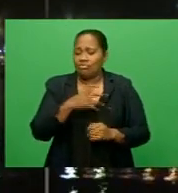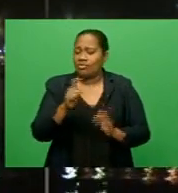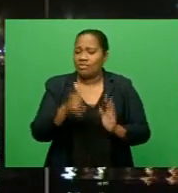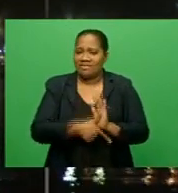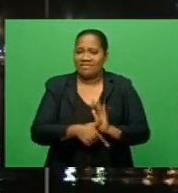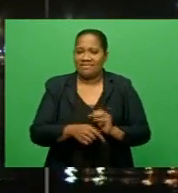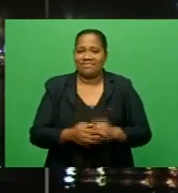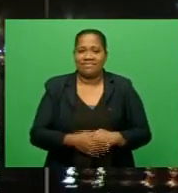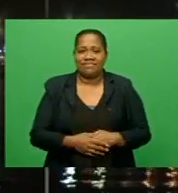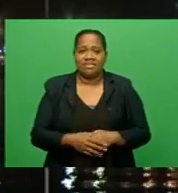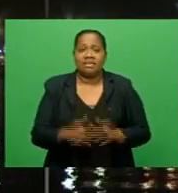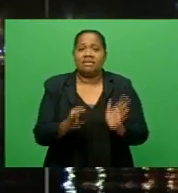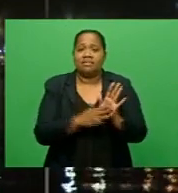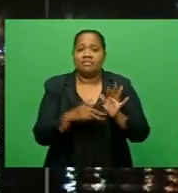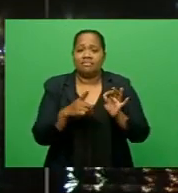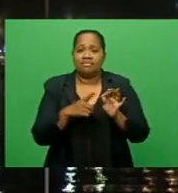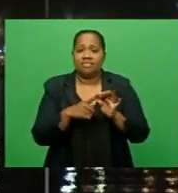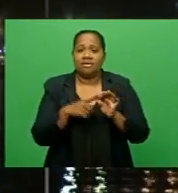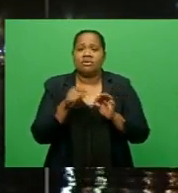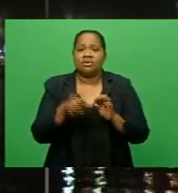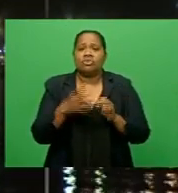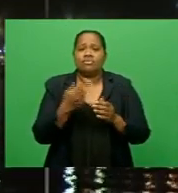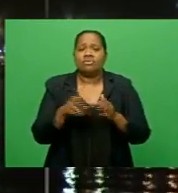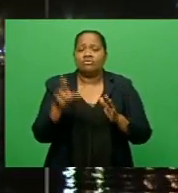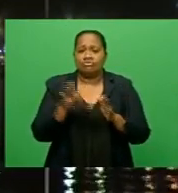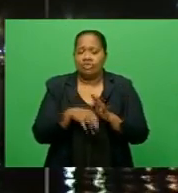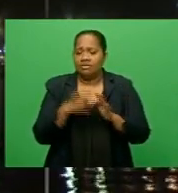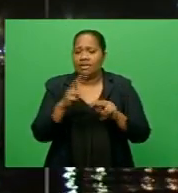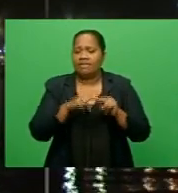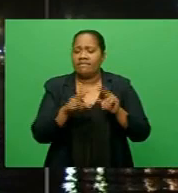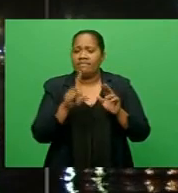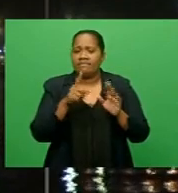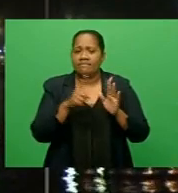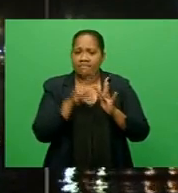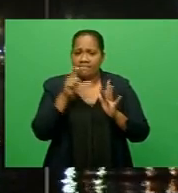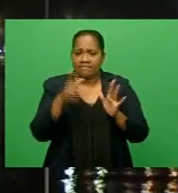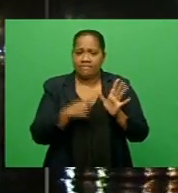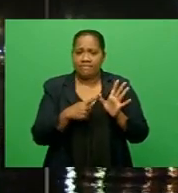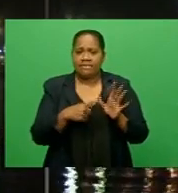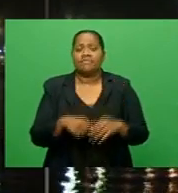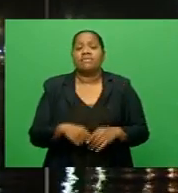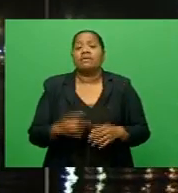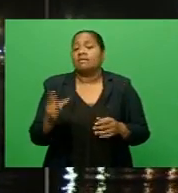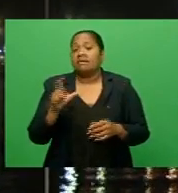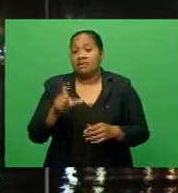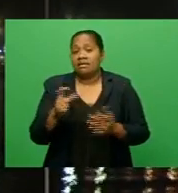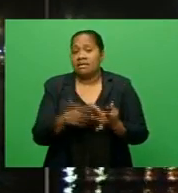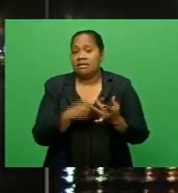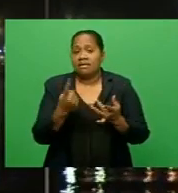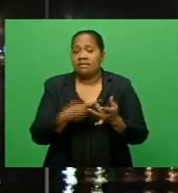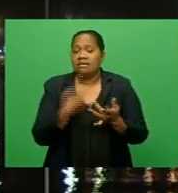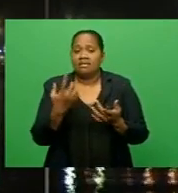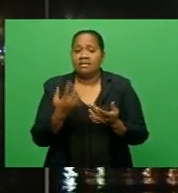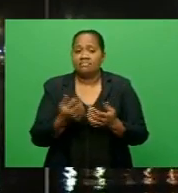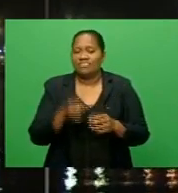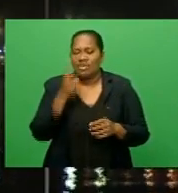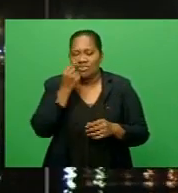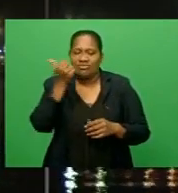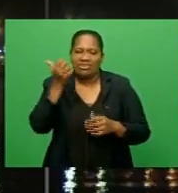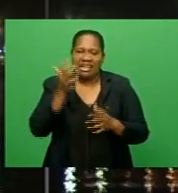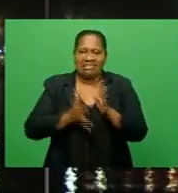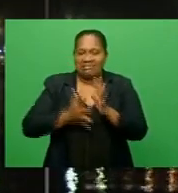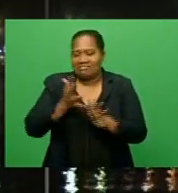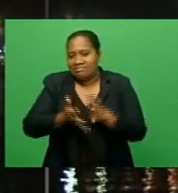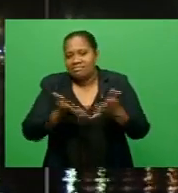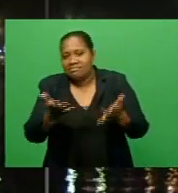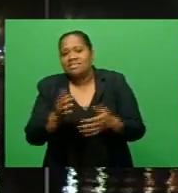Mbamba. MPs set to be charged by FICAC, and another Rambuka controversy has gripped Sodelpa. For these stories and others, you can